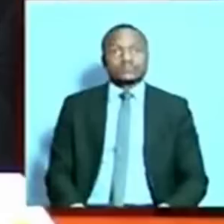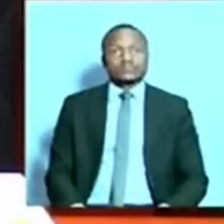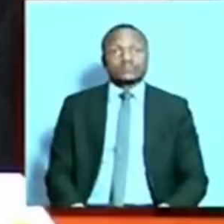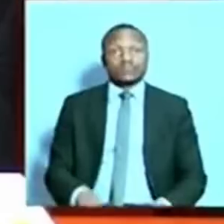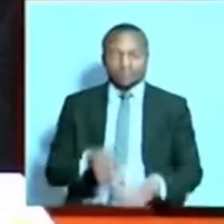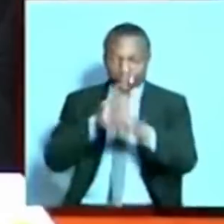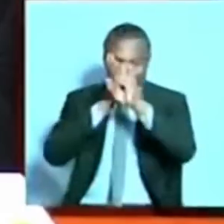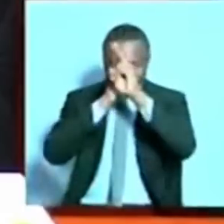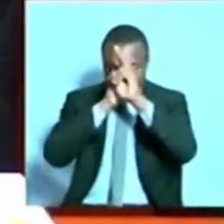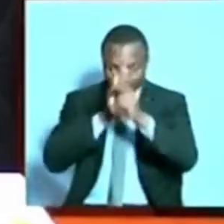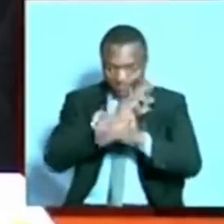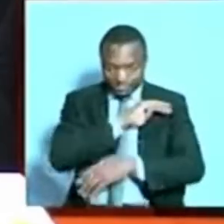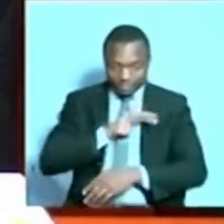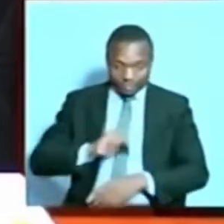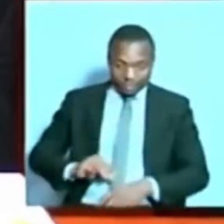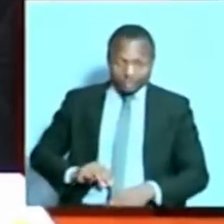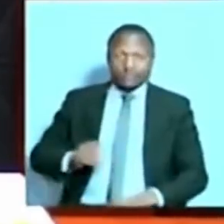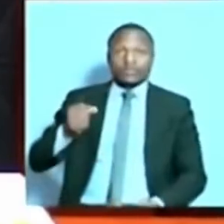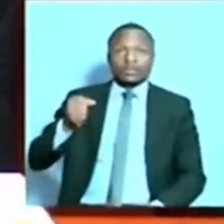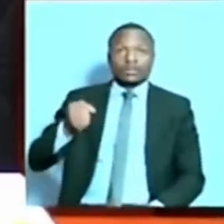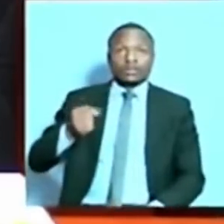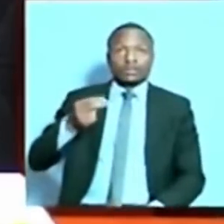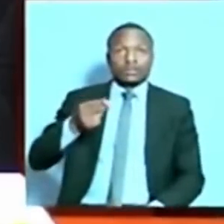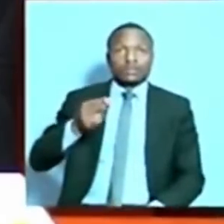The Honorable Member for Shiwangandu.